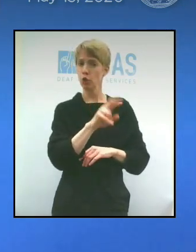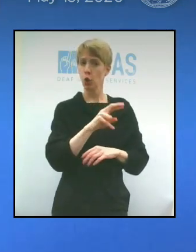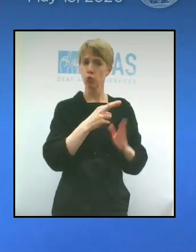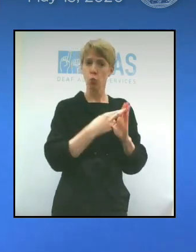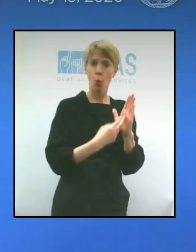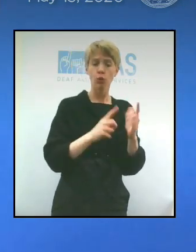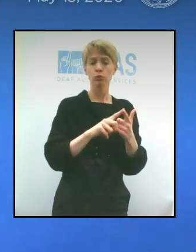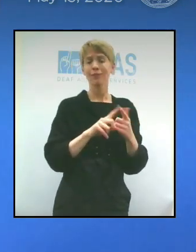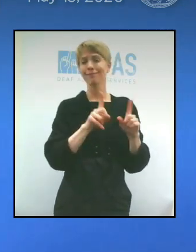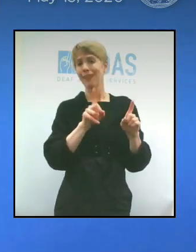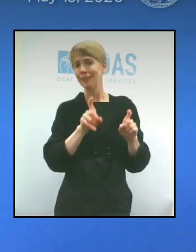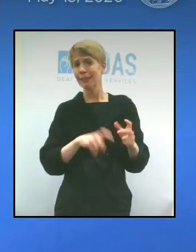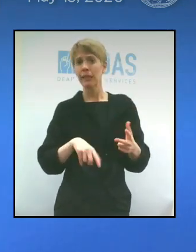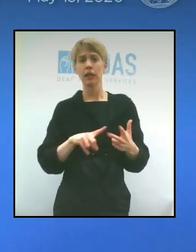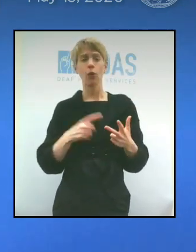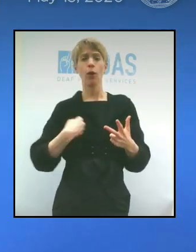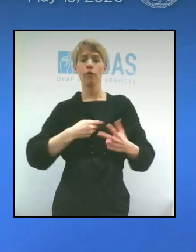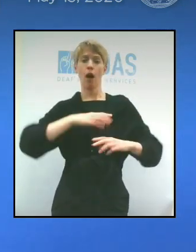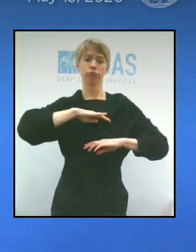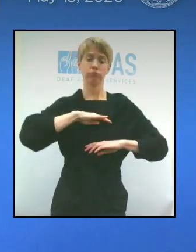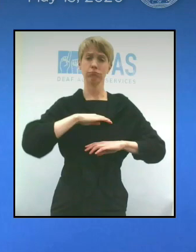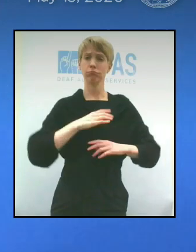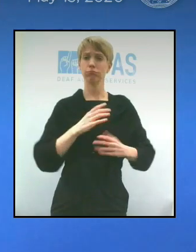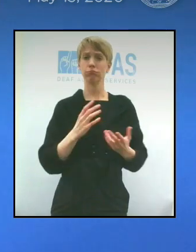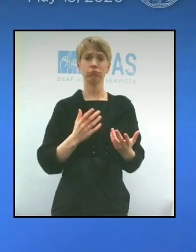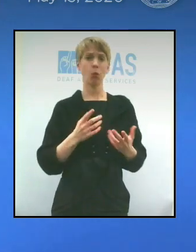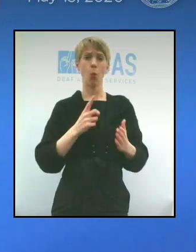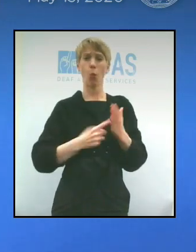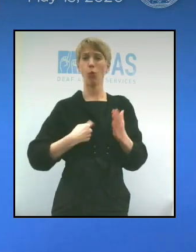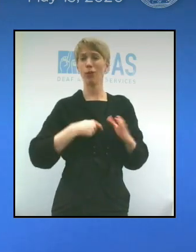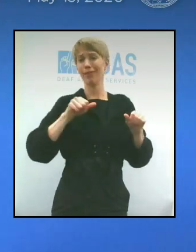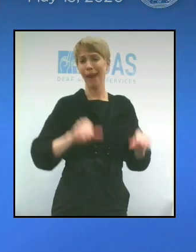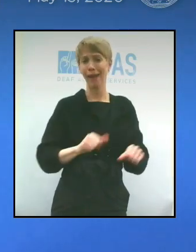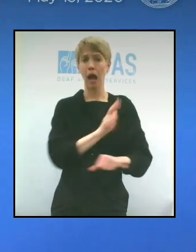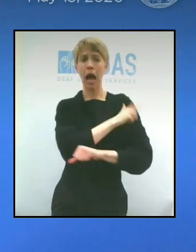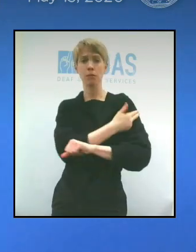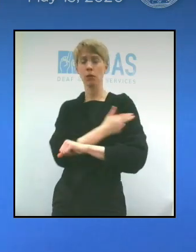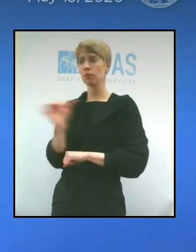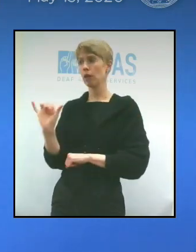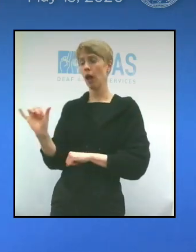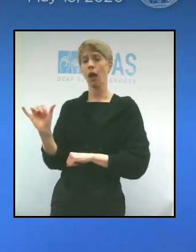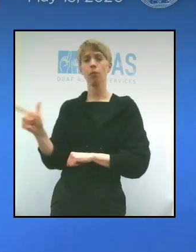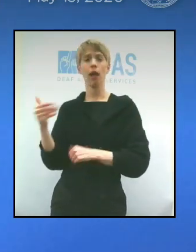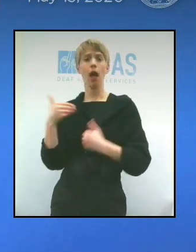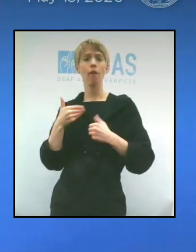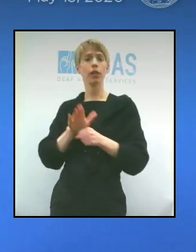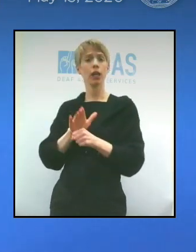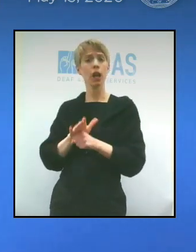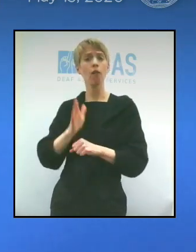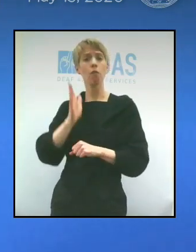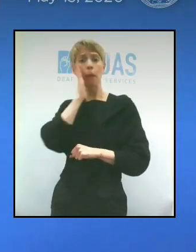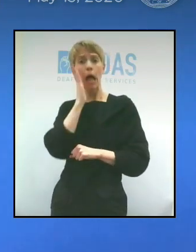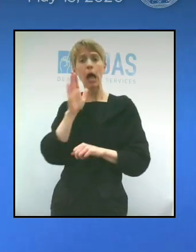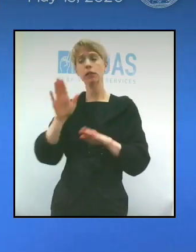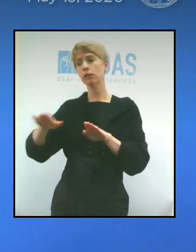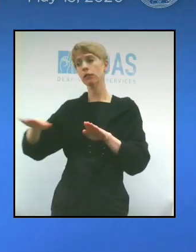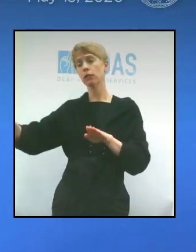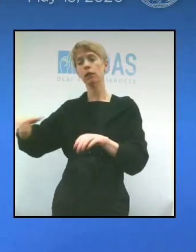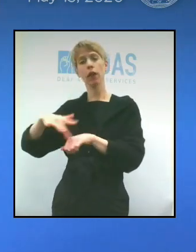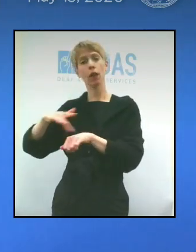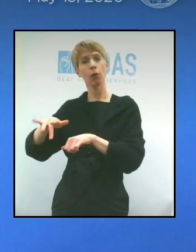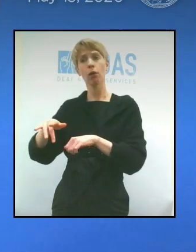the parameters that we can meet. The hospitals have met the parameters they can meet by having sufficient ICU beds and total beds